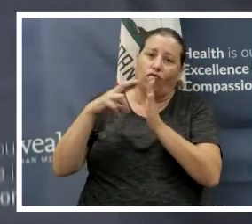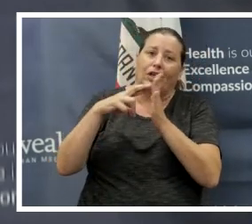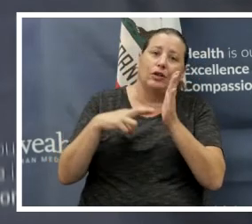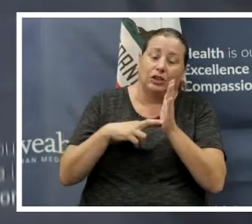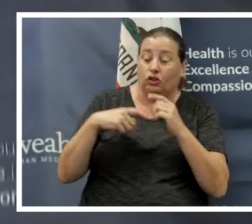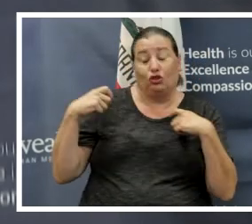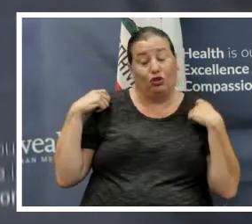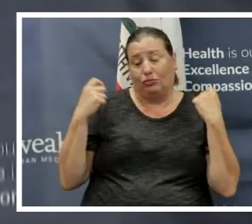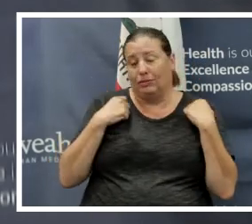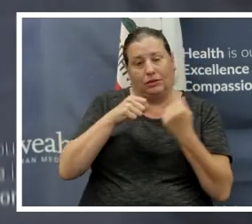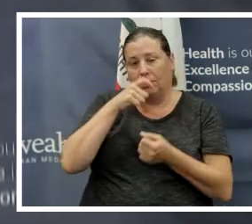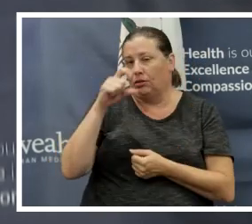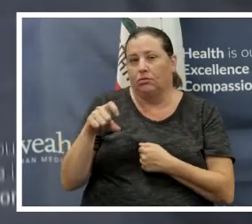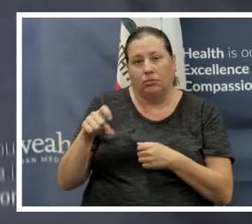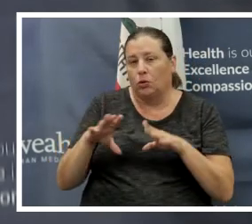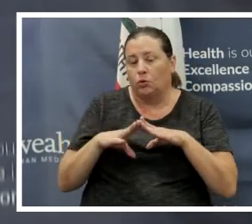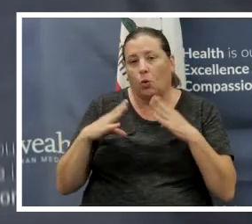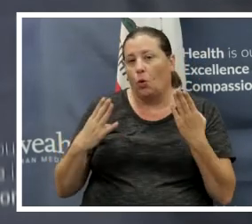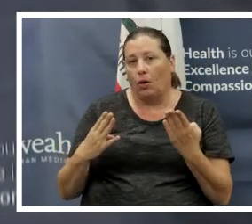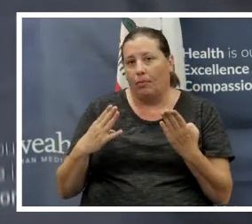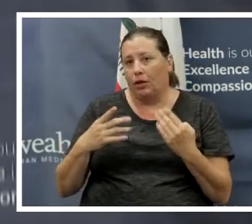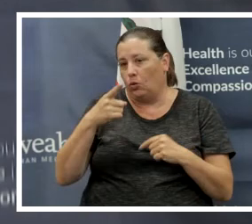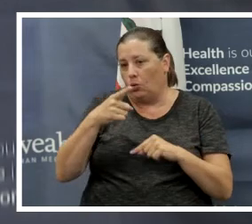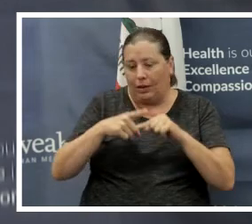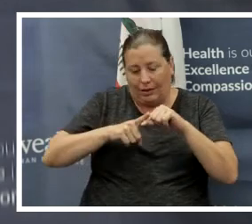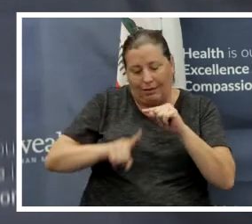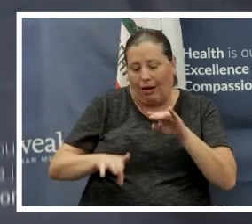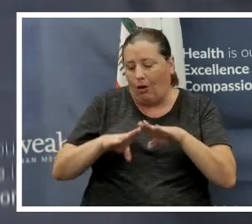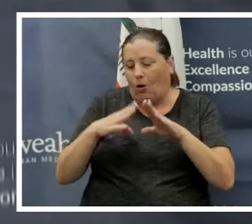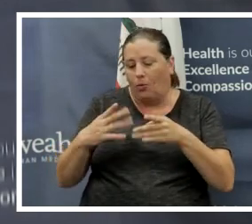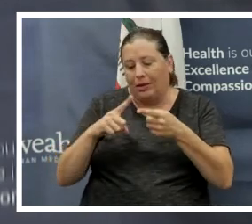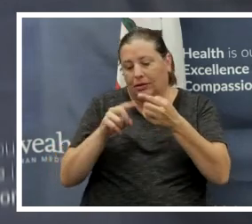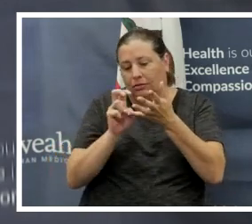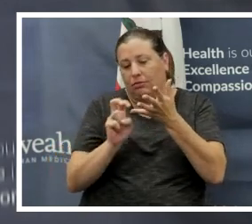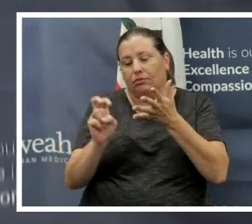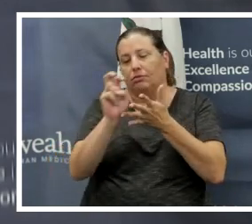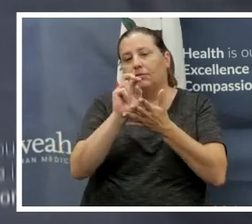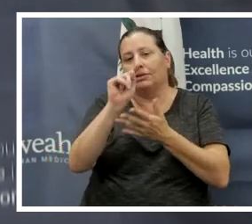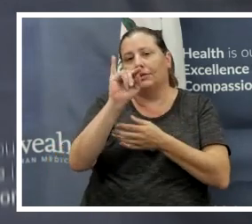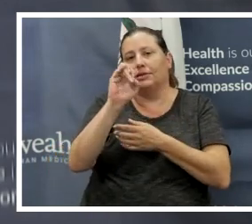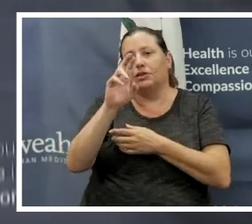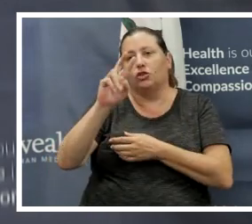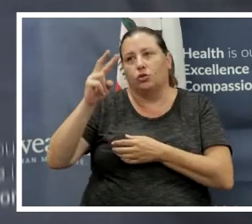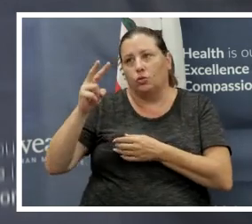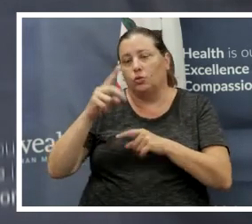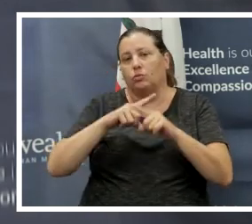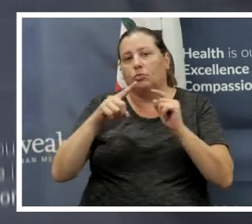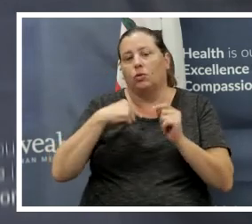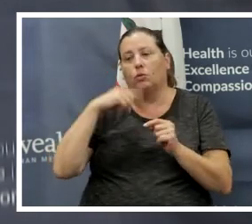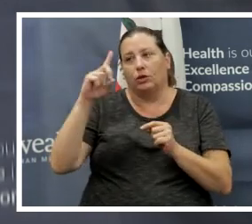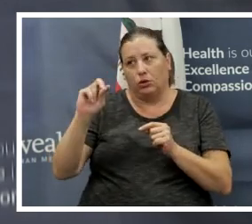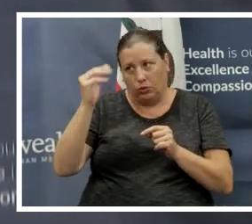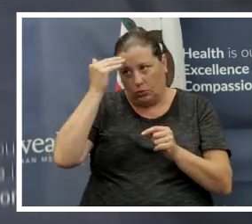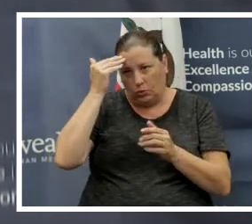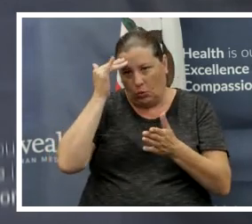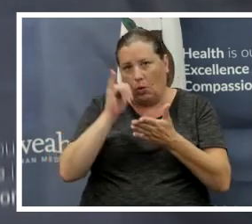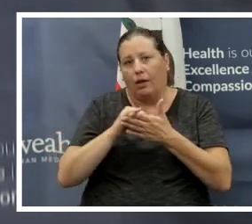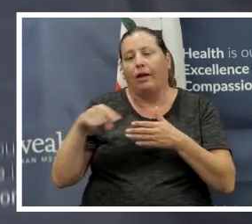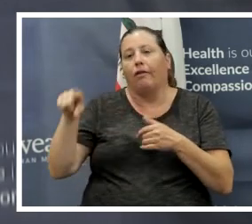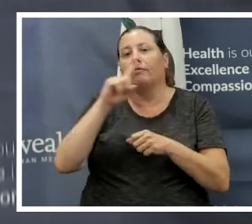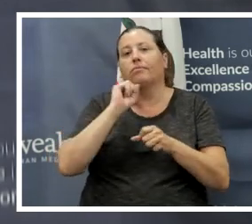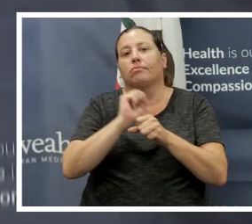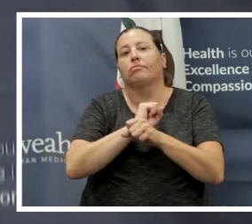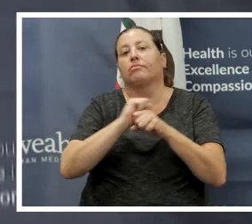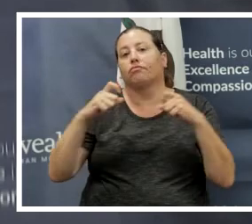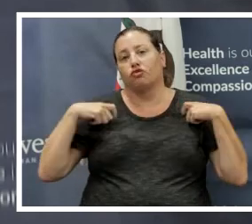open. That you can't open until you move into Tier 2. But we do know that there are gyms that